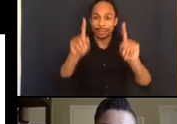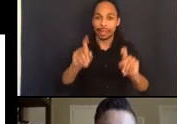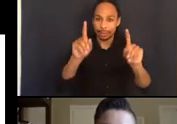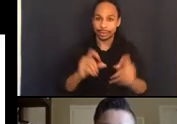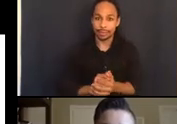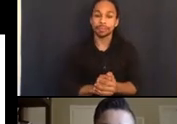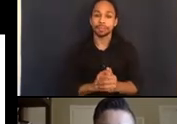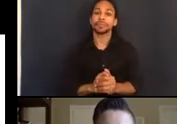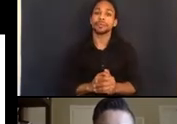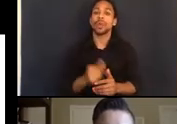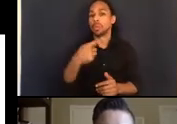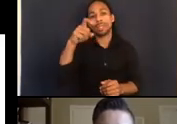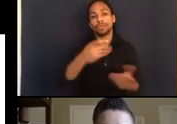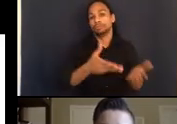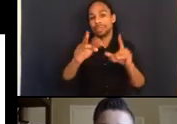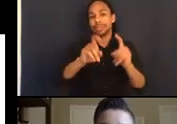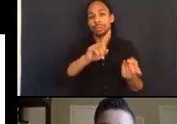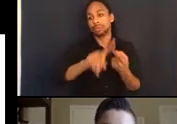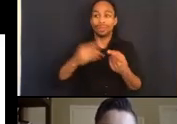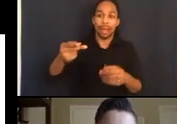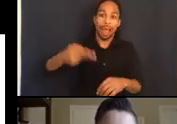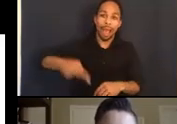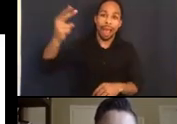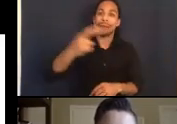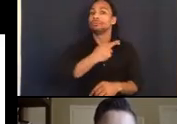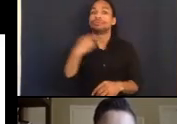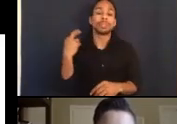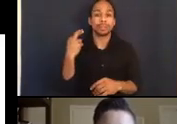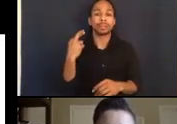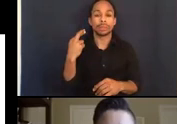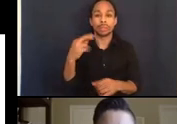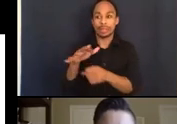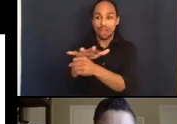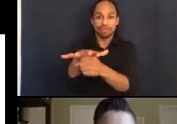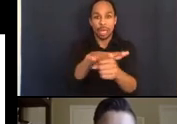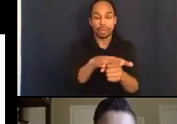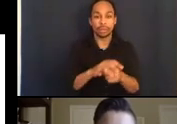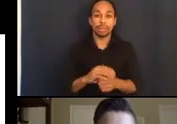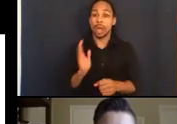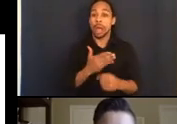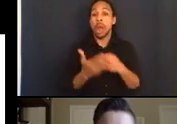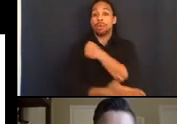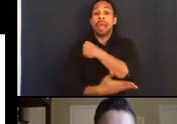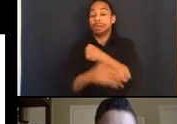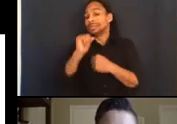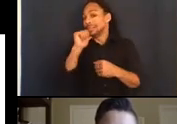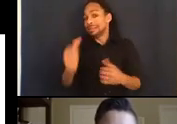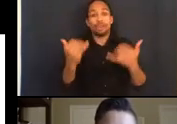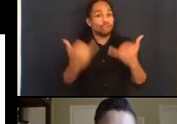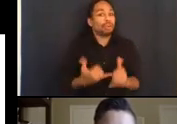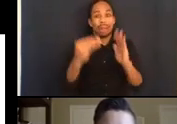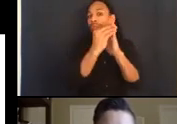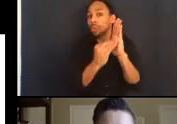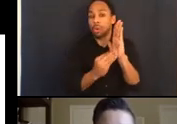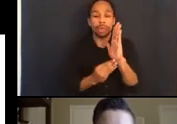directly to high-risk community sites. Our county is currently not recording or reporting demographic data about COVID